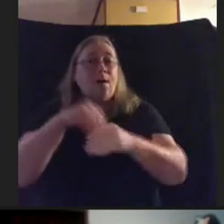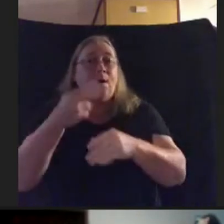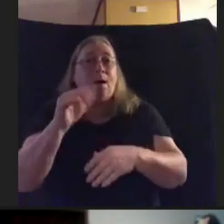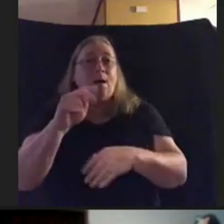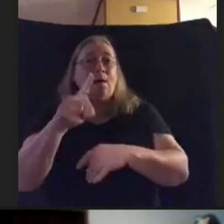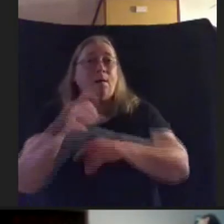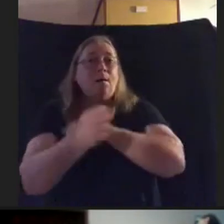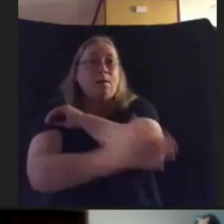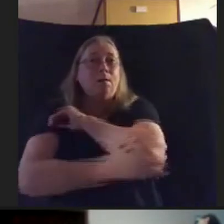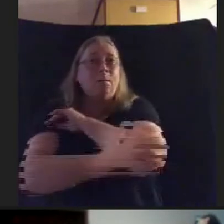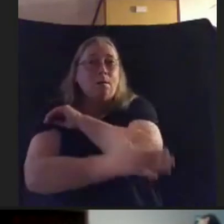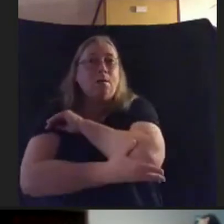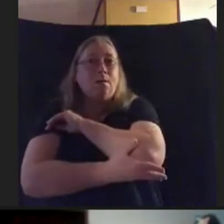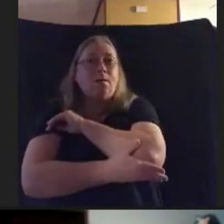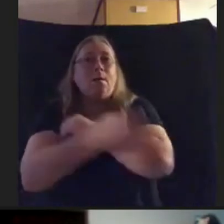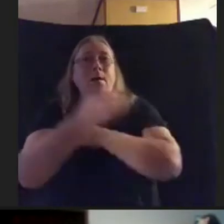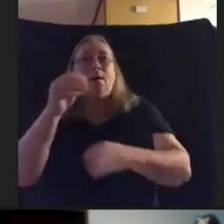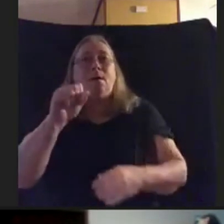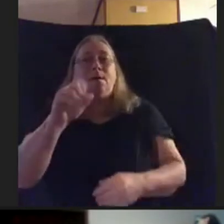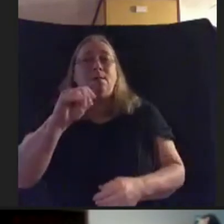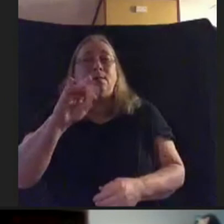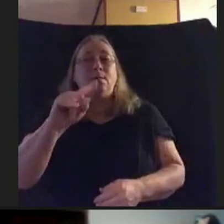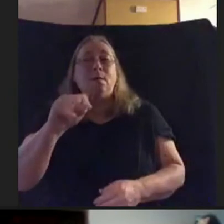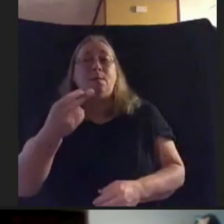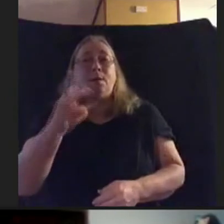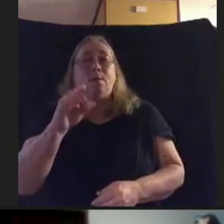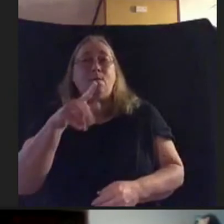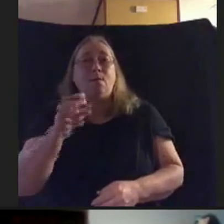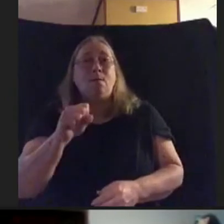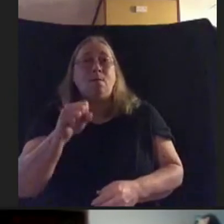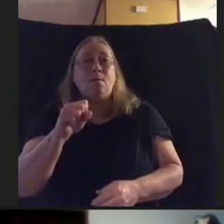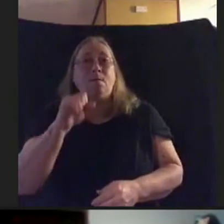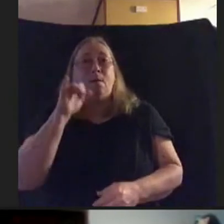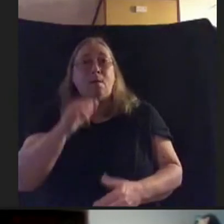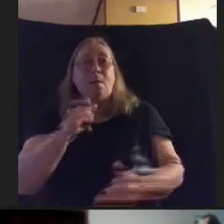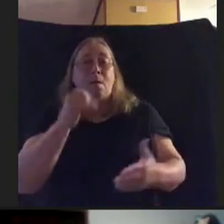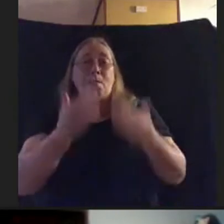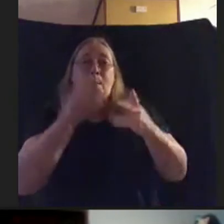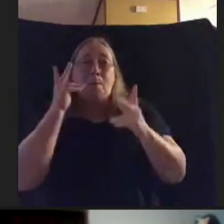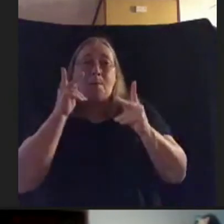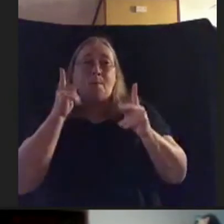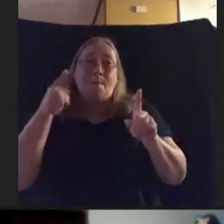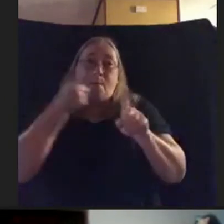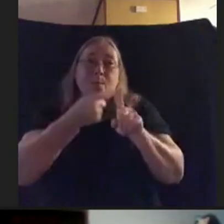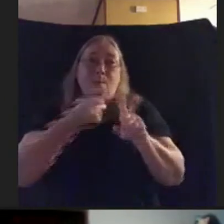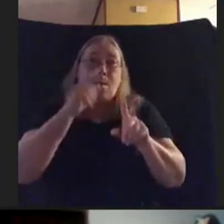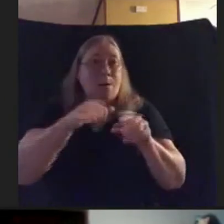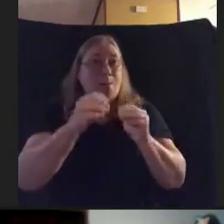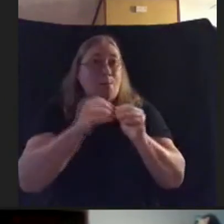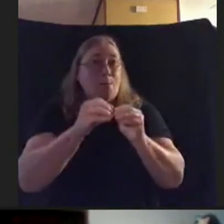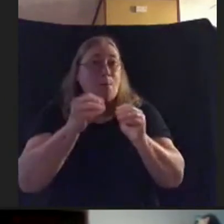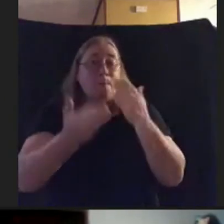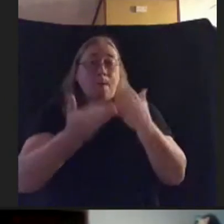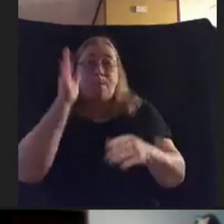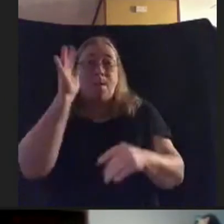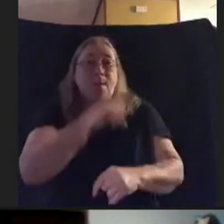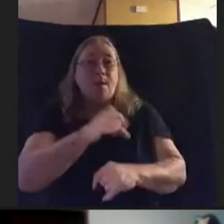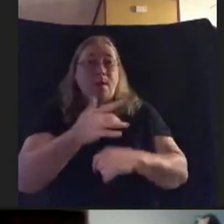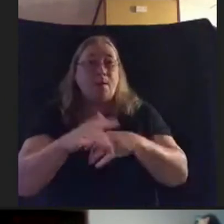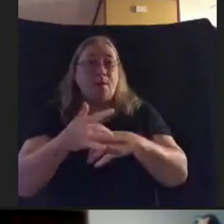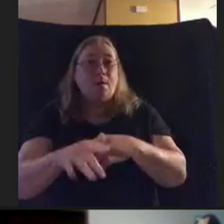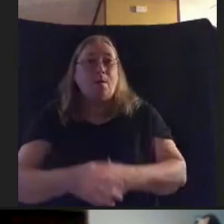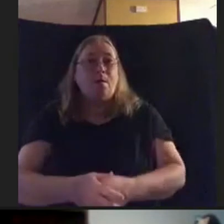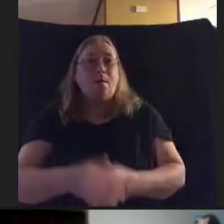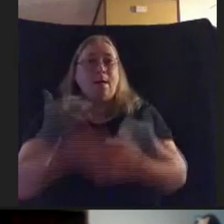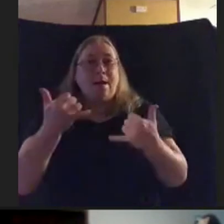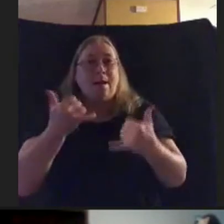And Smith Wills was really kind of where everybody pointed us toward. So we have made that site available. And as we announced, it's our 19th